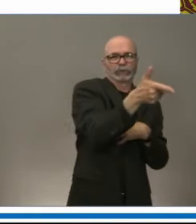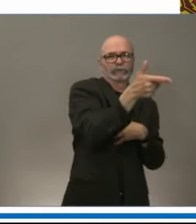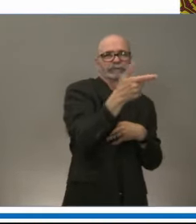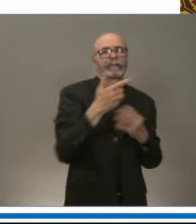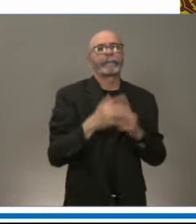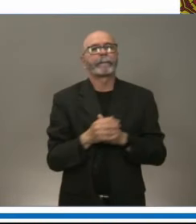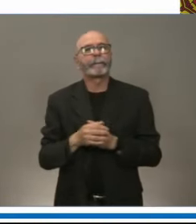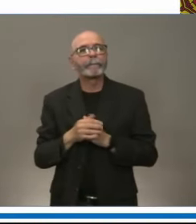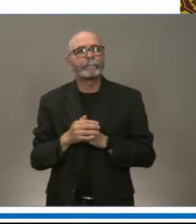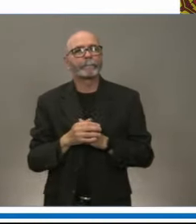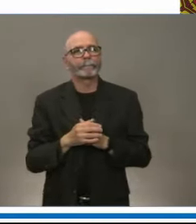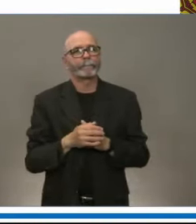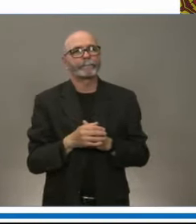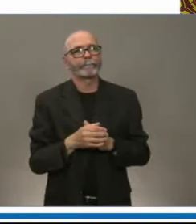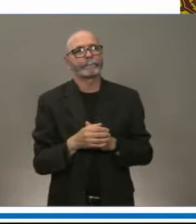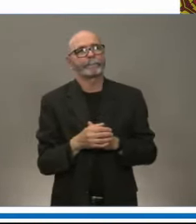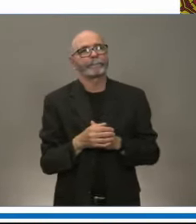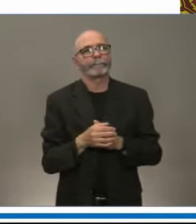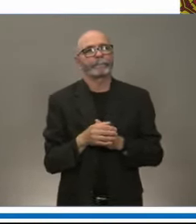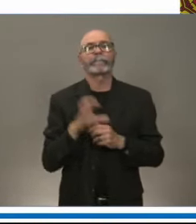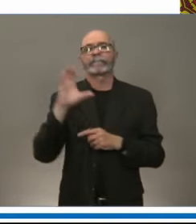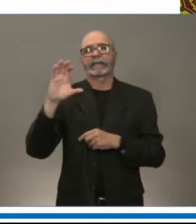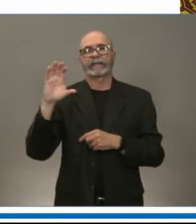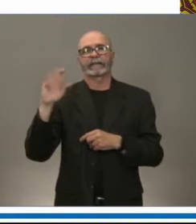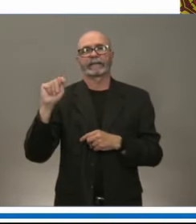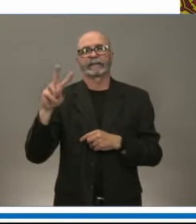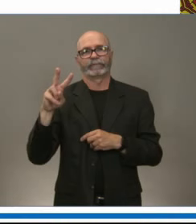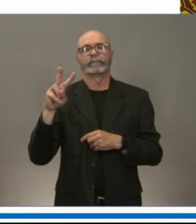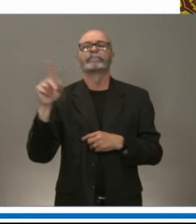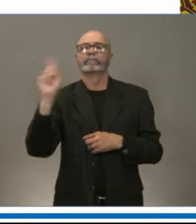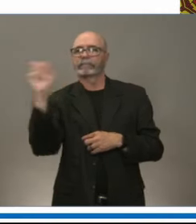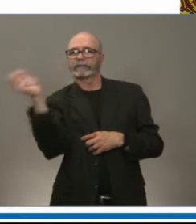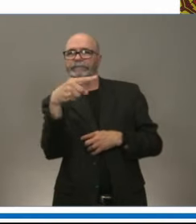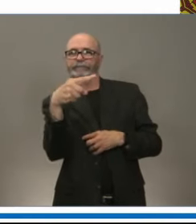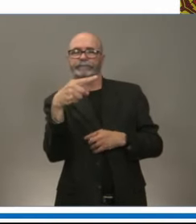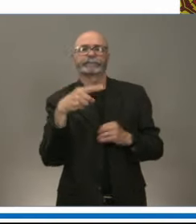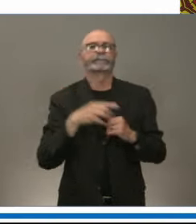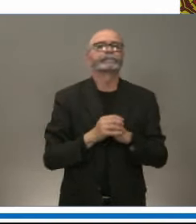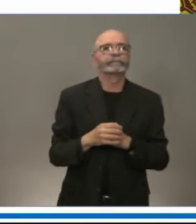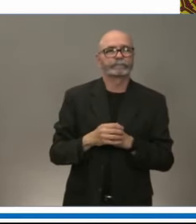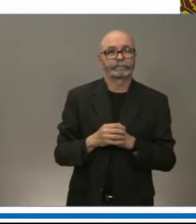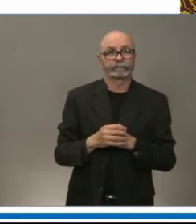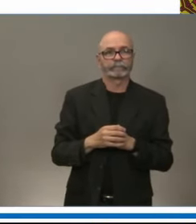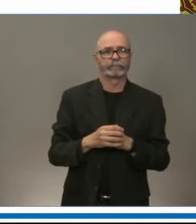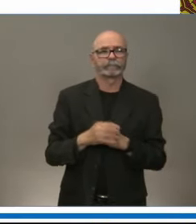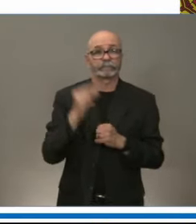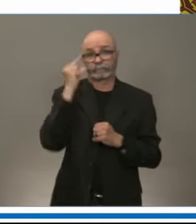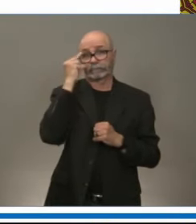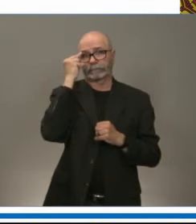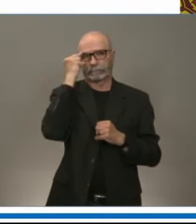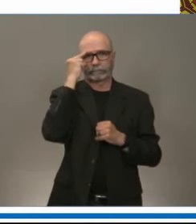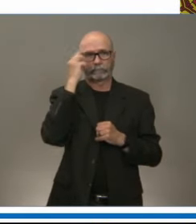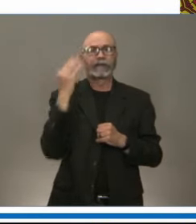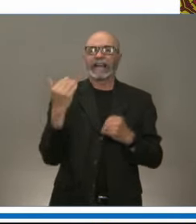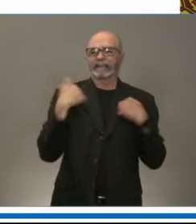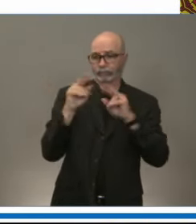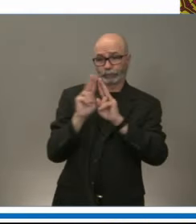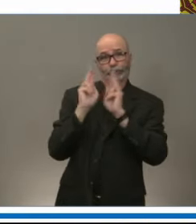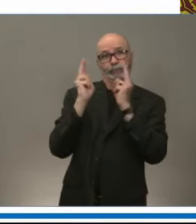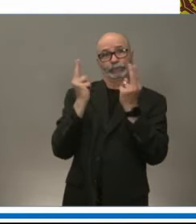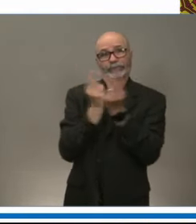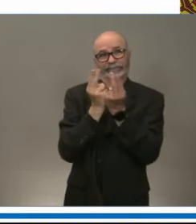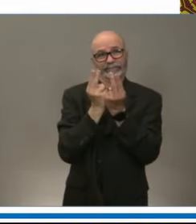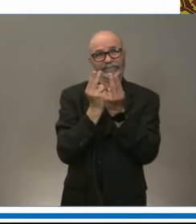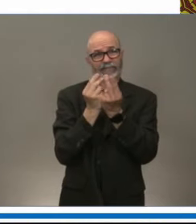Thank you. My first question would be for the Premier. The 5 unions that represent healthcare workers have just sent out a news release saying that on